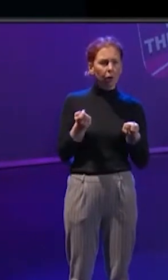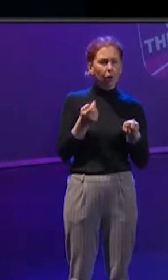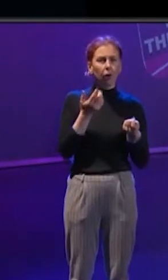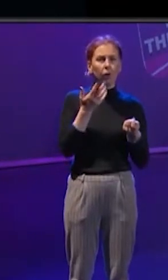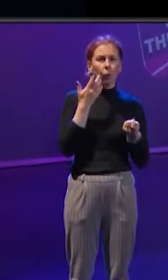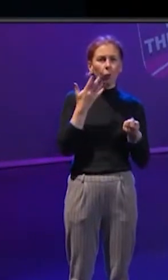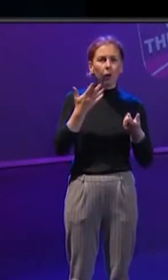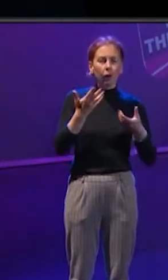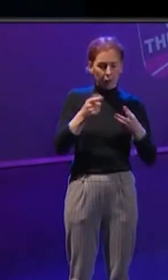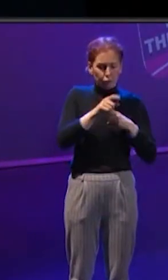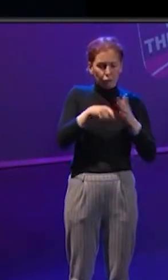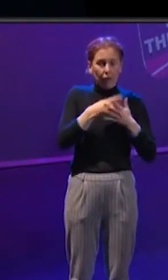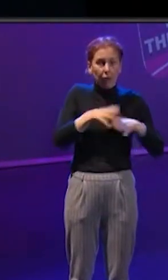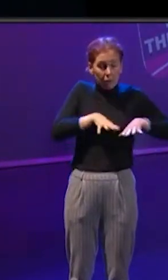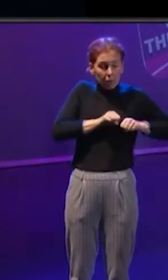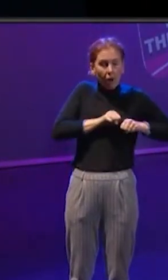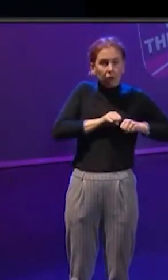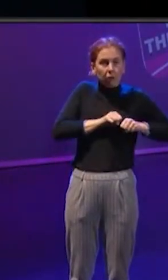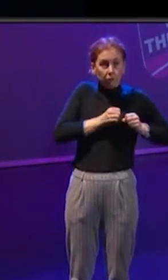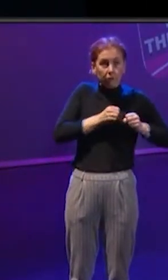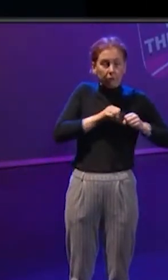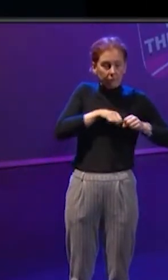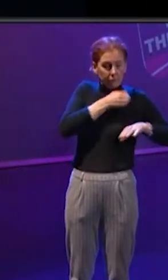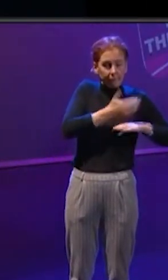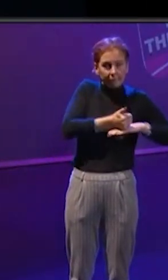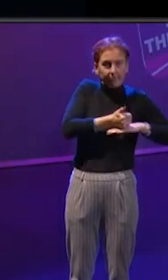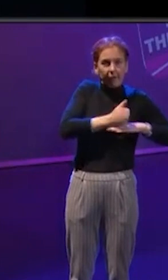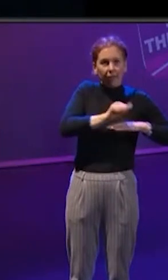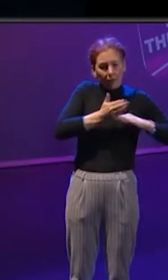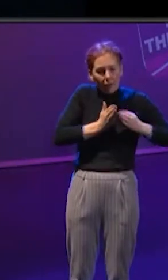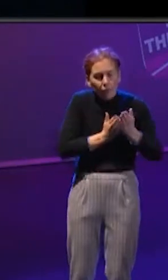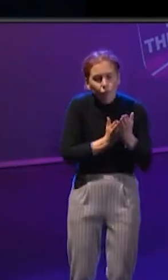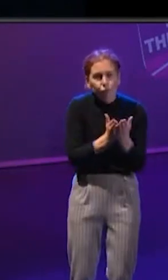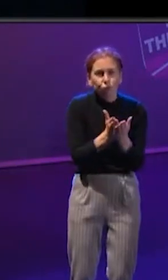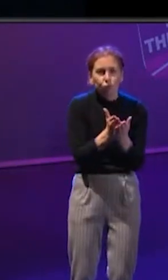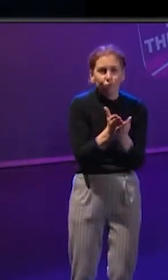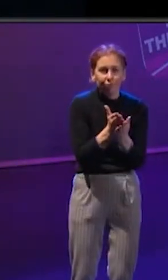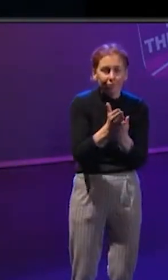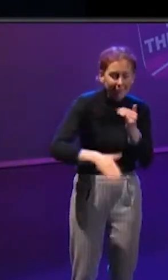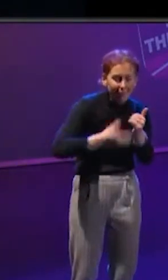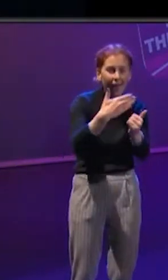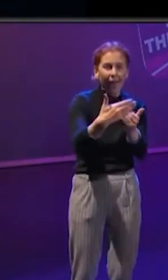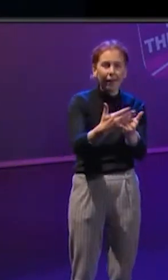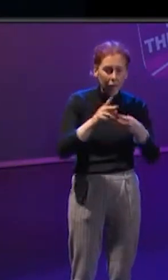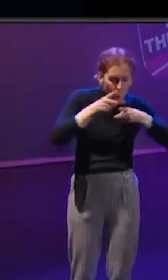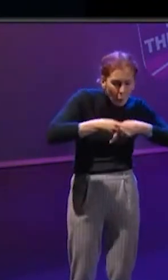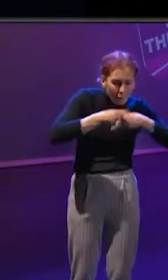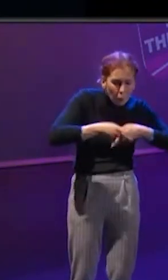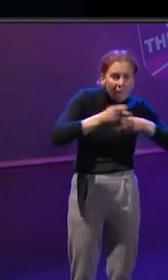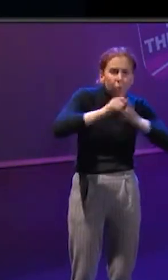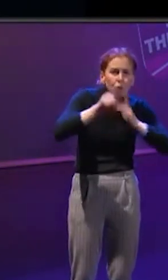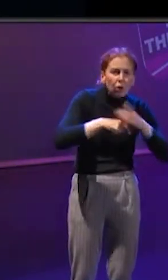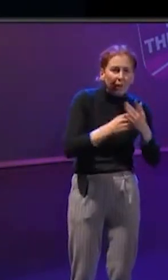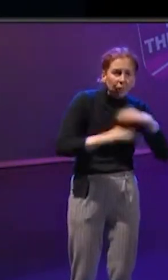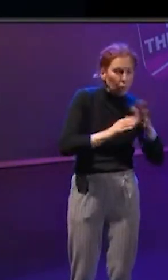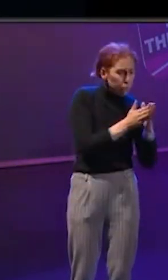period and takes it through right to the very end. There is nobody else in a project like a producer who cares and nurtures that from beginning to